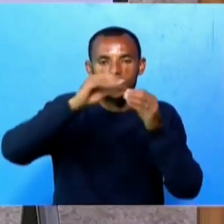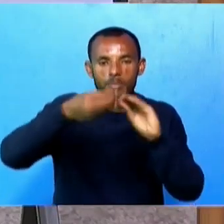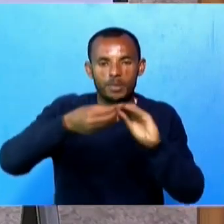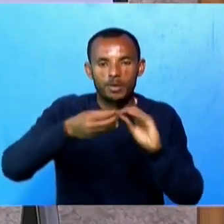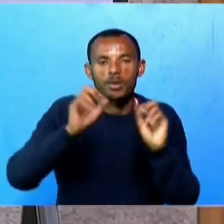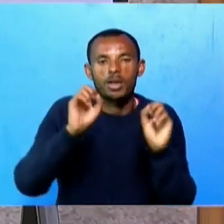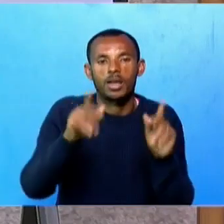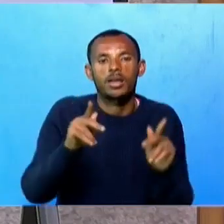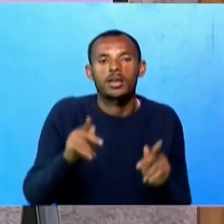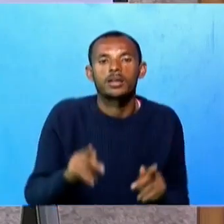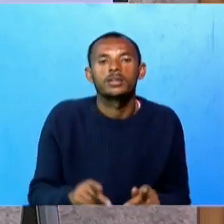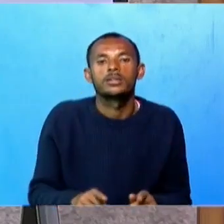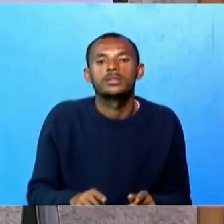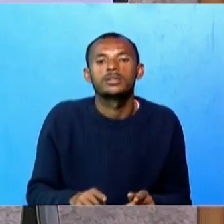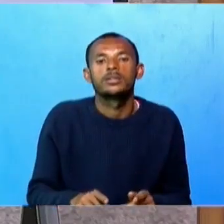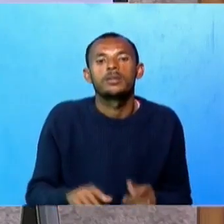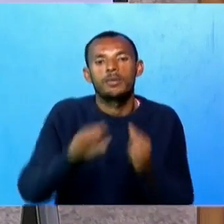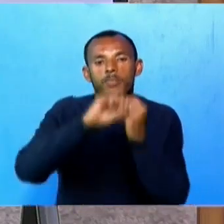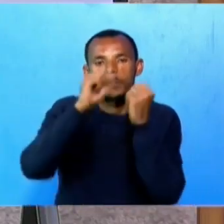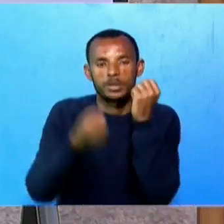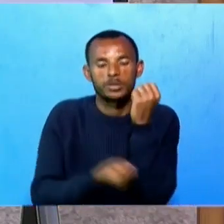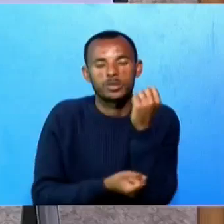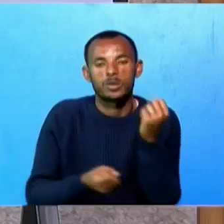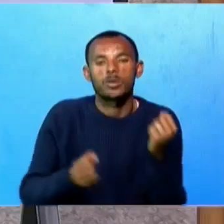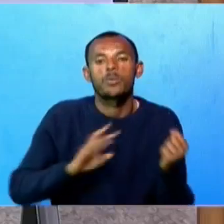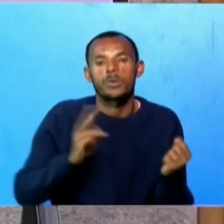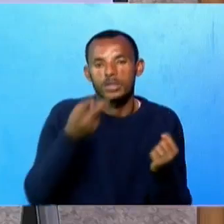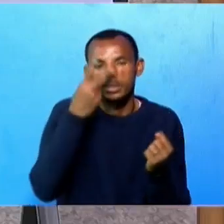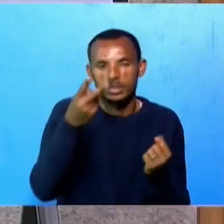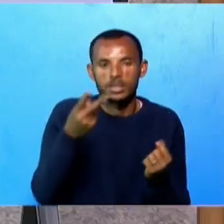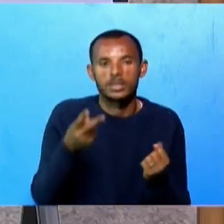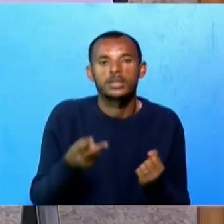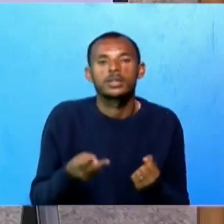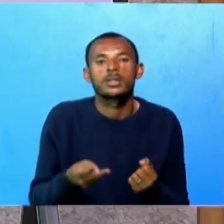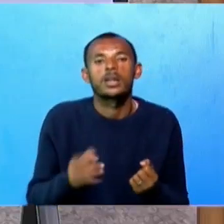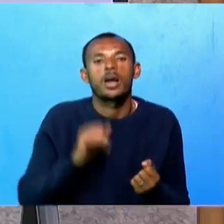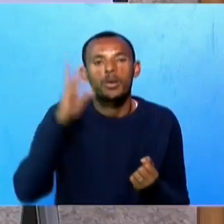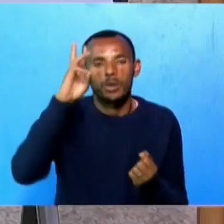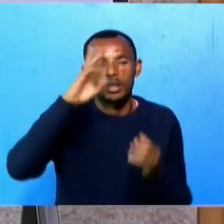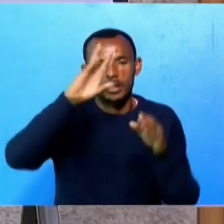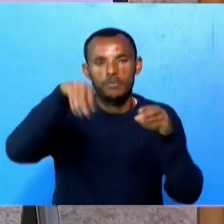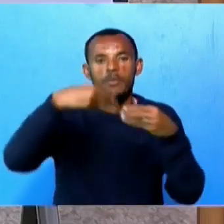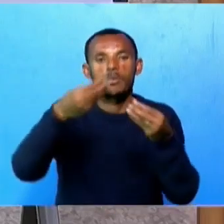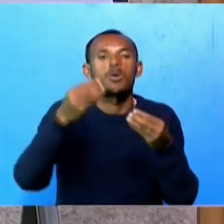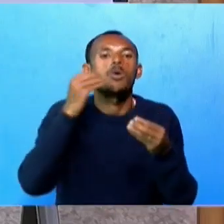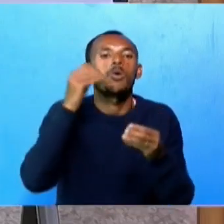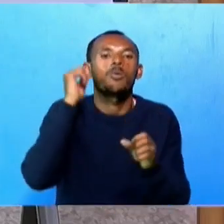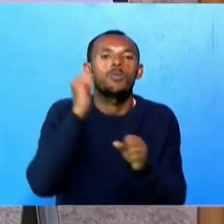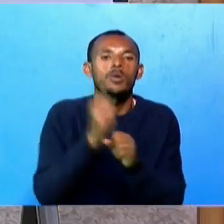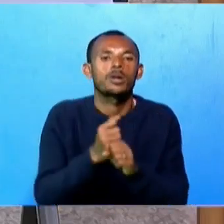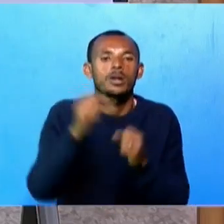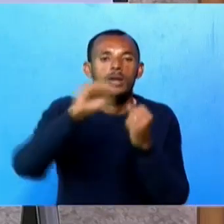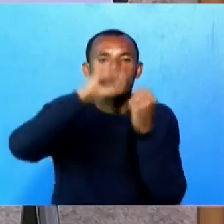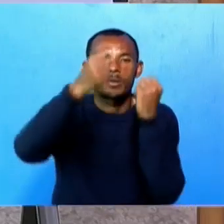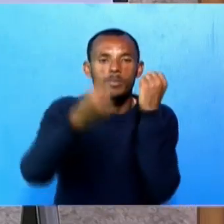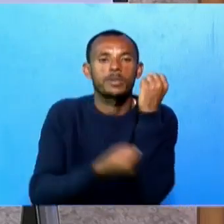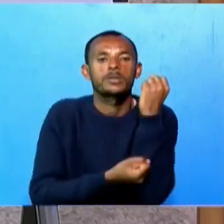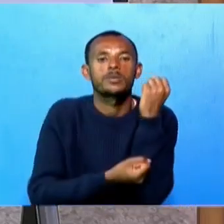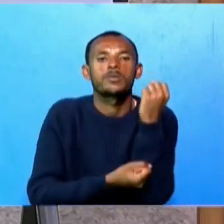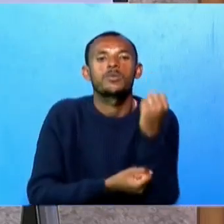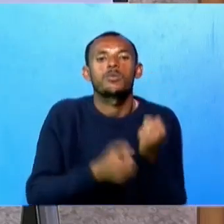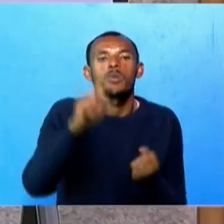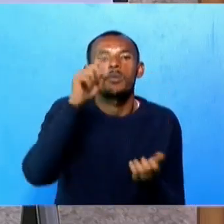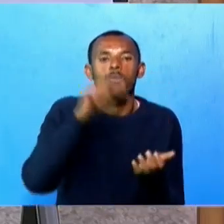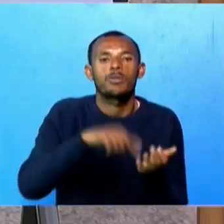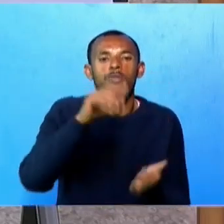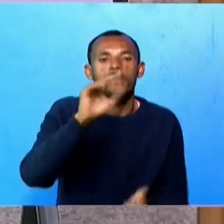okay? So based on what we have seen so far, I will give you a homework regarding